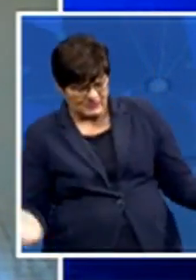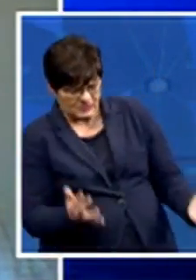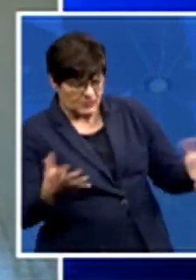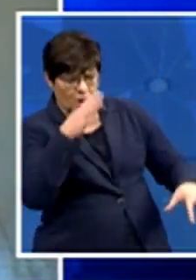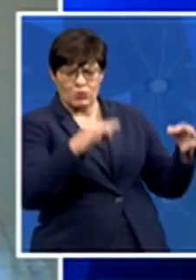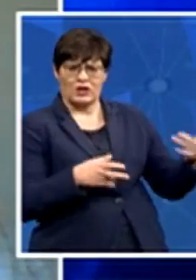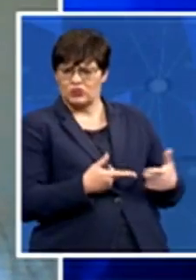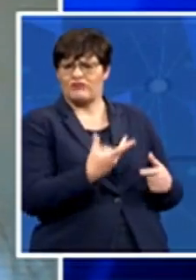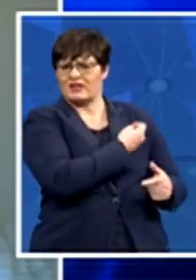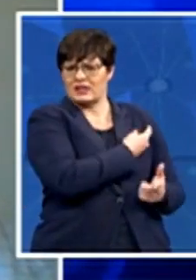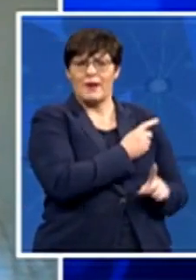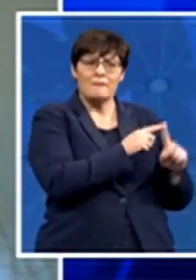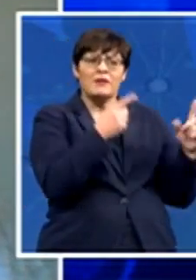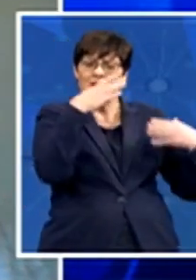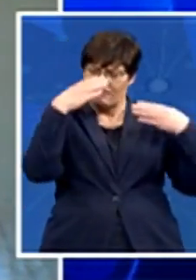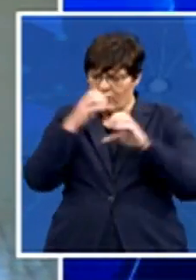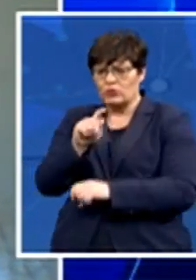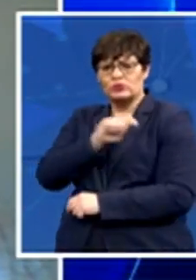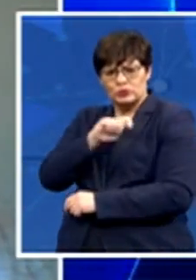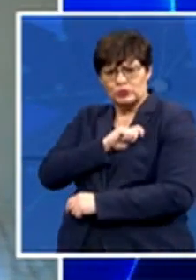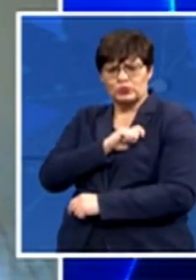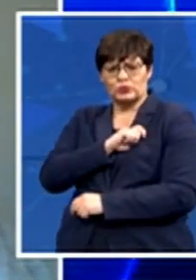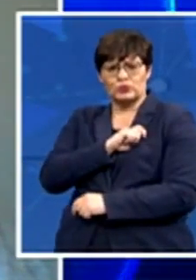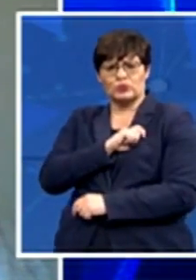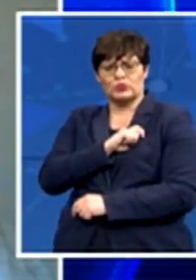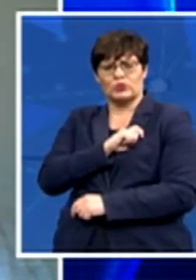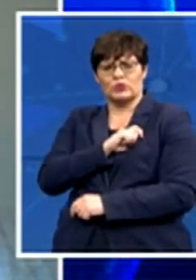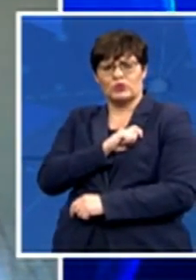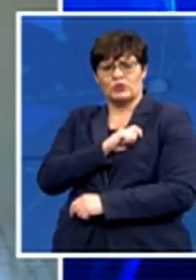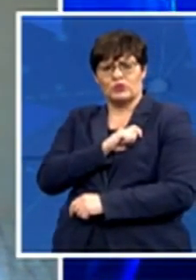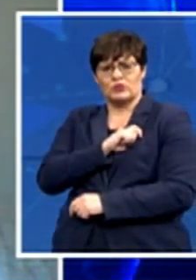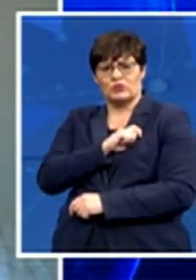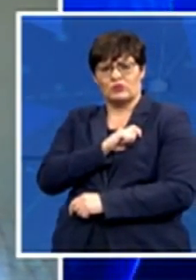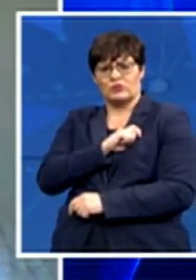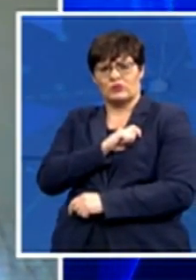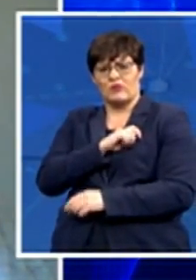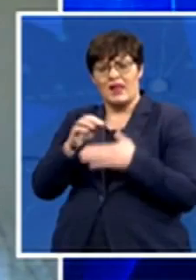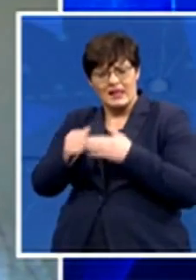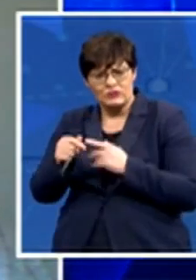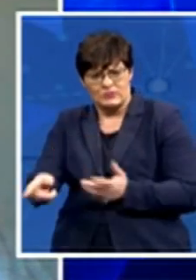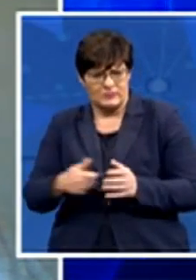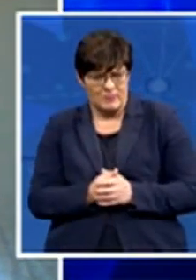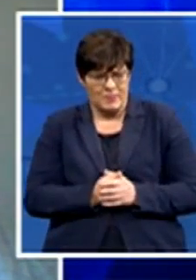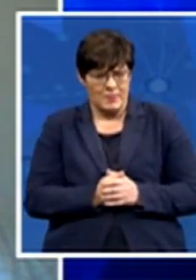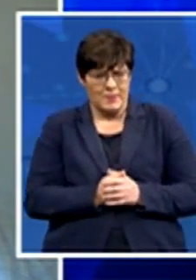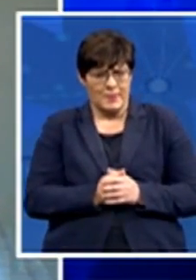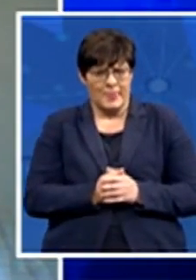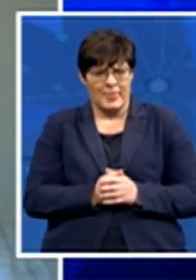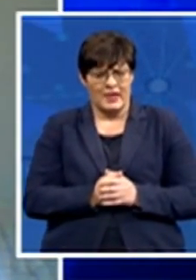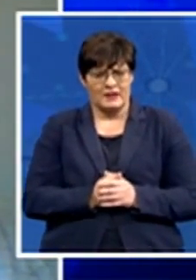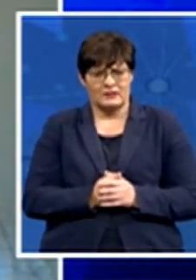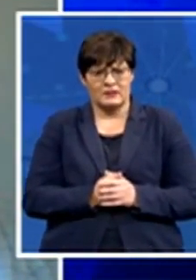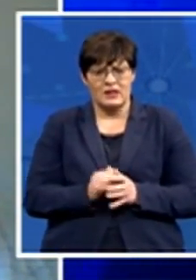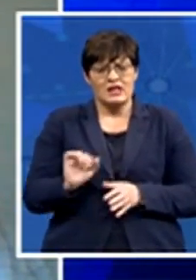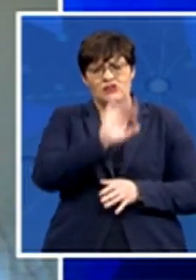on intimidating and punishing people. At the end of the day, South Africans deserve to be serviced